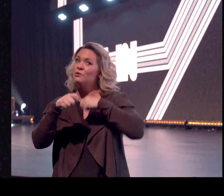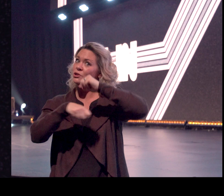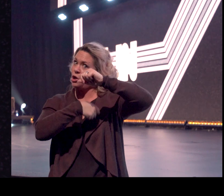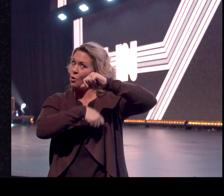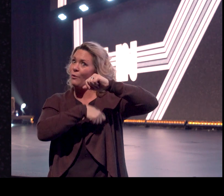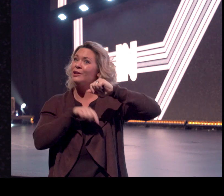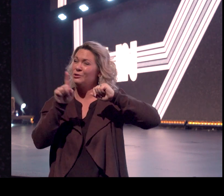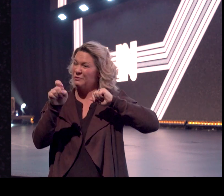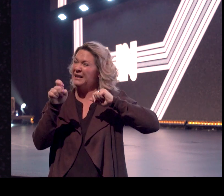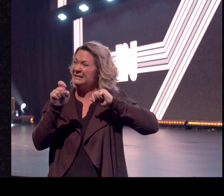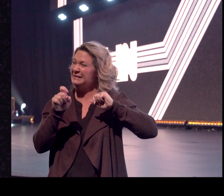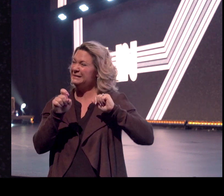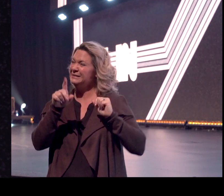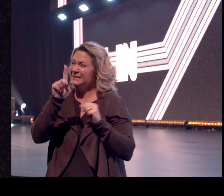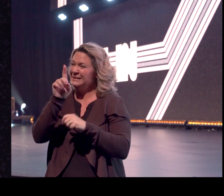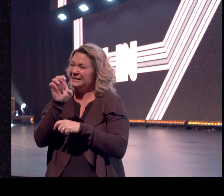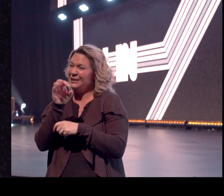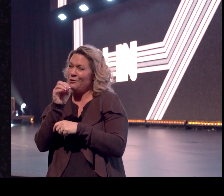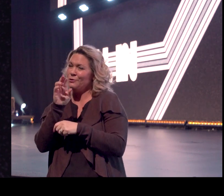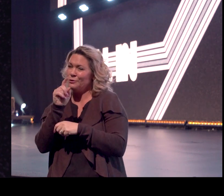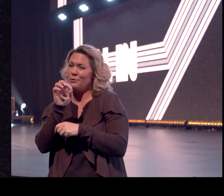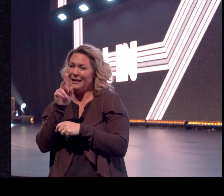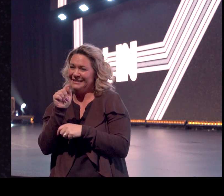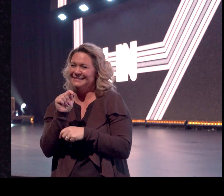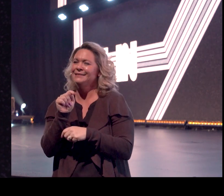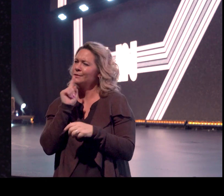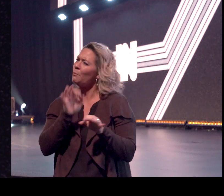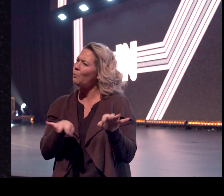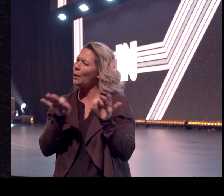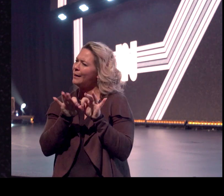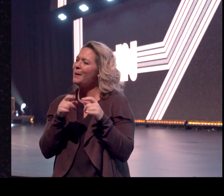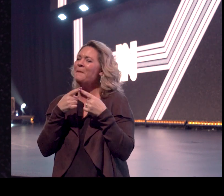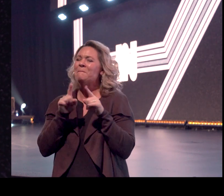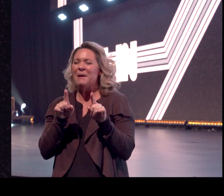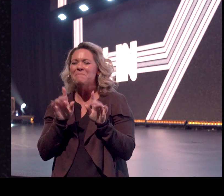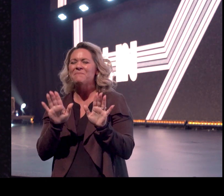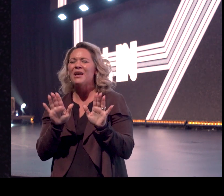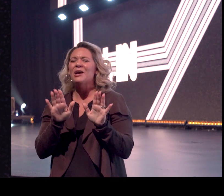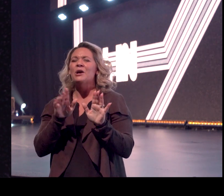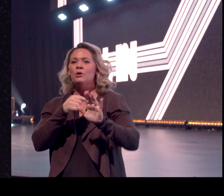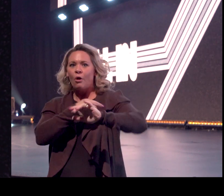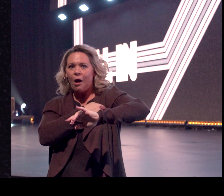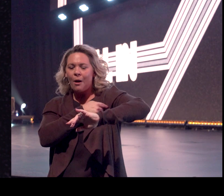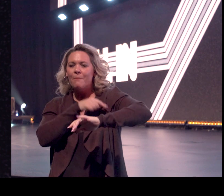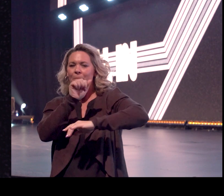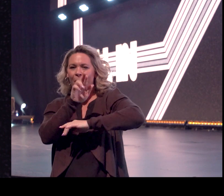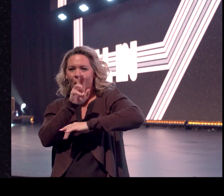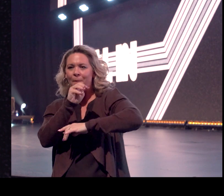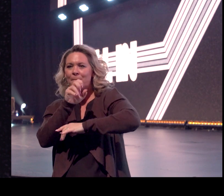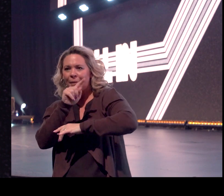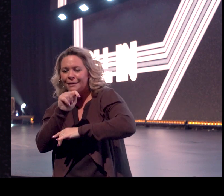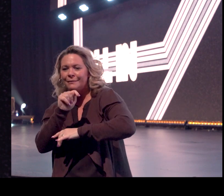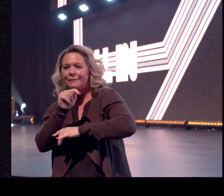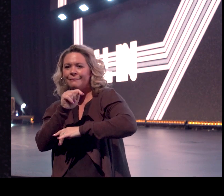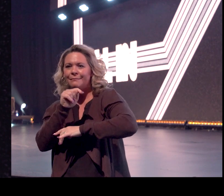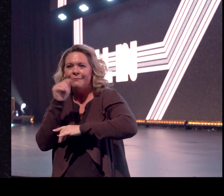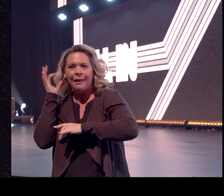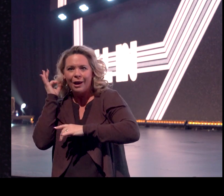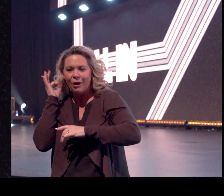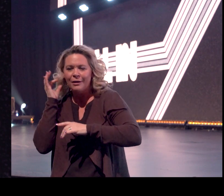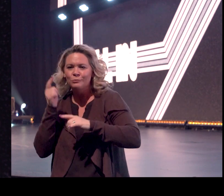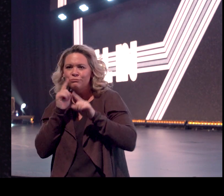you should use deodorant, okay? Don't miss what I'm saying. Like, use deodorant. It's just, do you understand? Your armpit hair has a